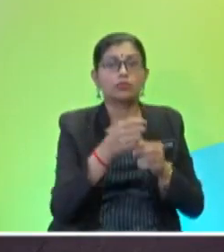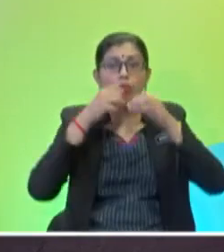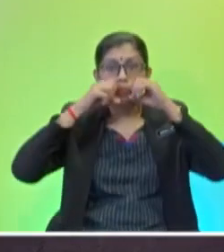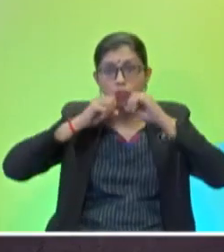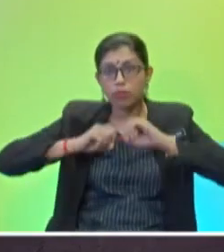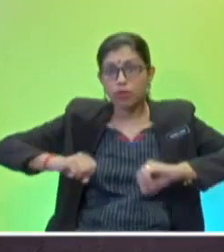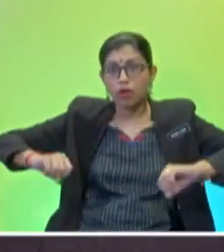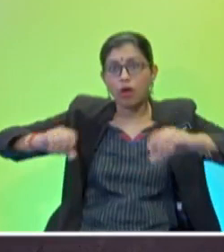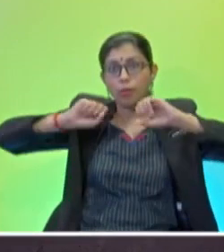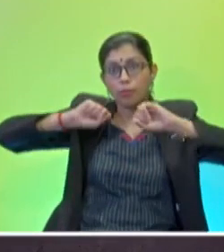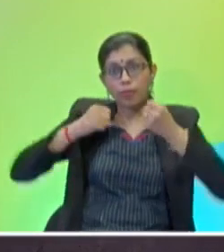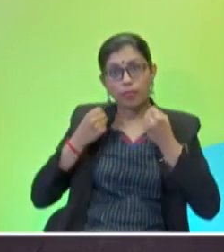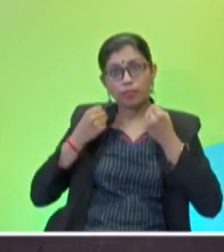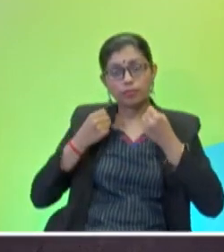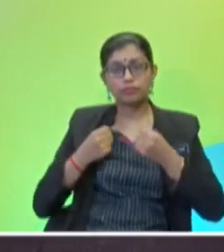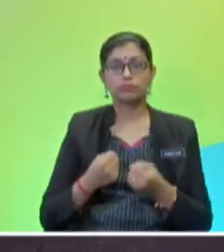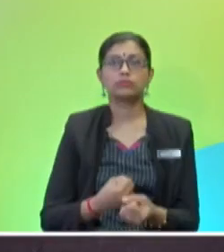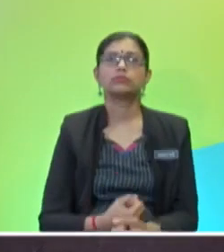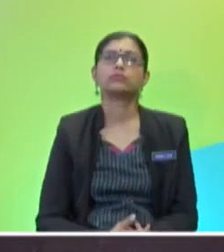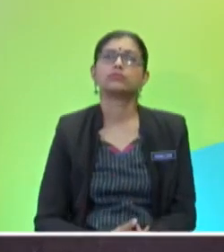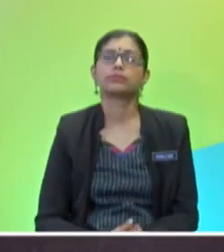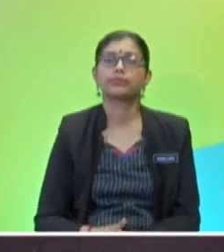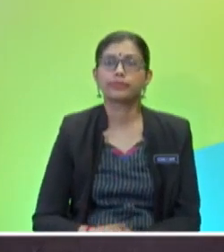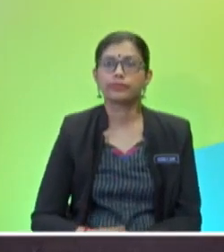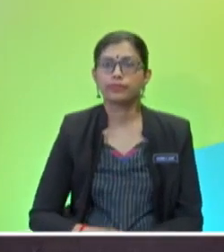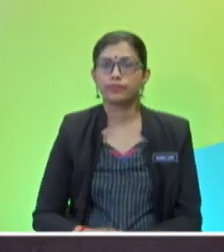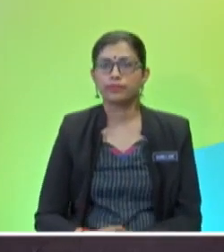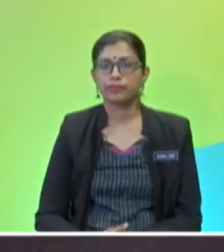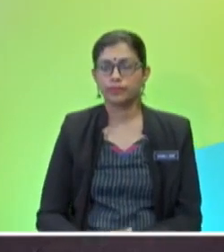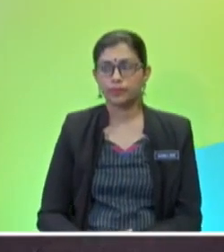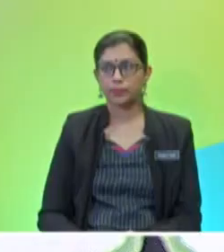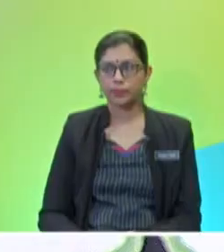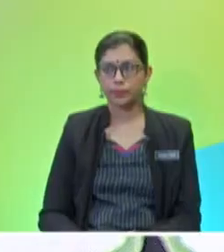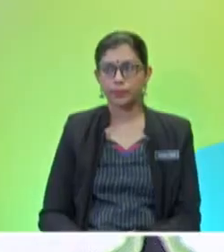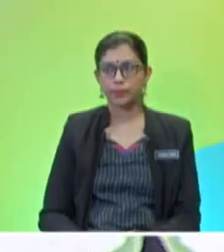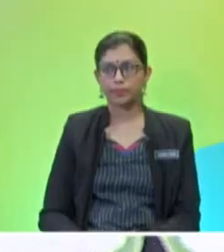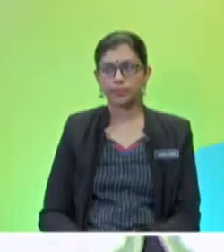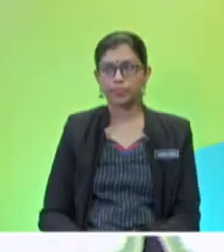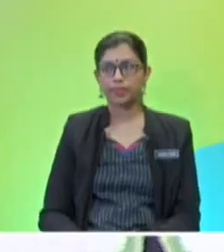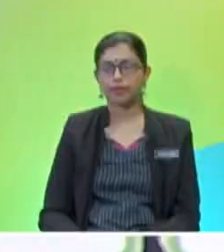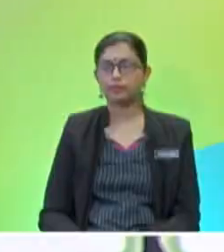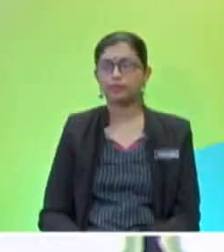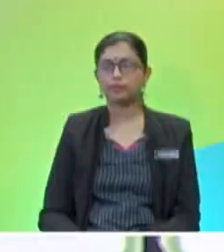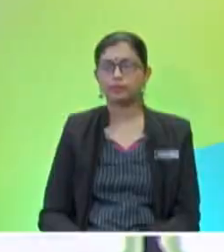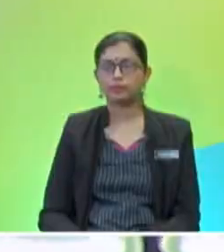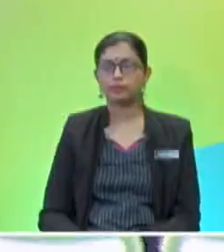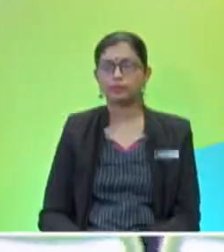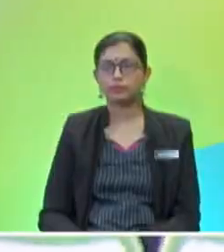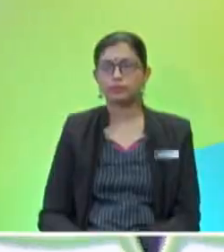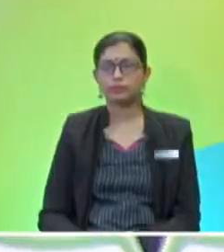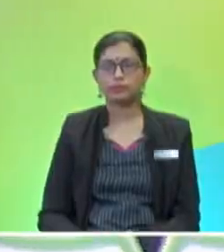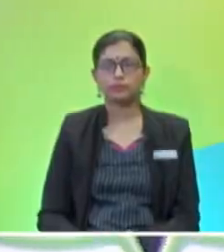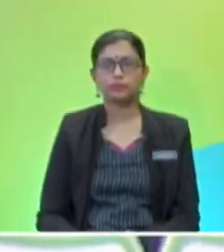right? Yes. Okay, so I'm just place this here. Oh, Yay. I'm really excited because